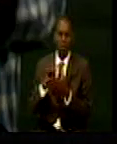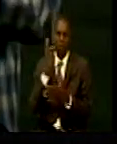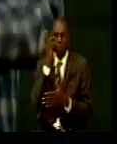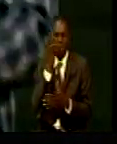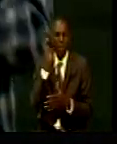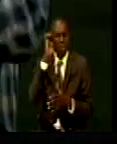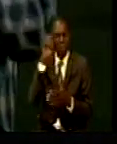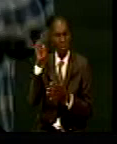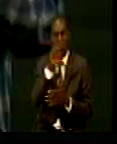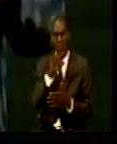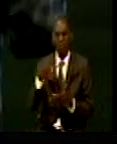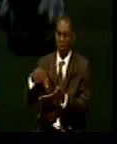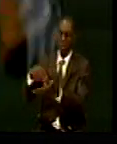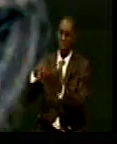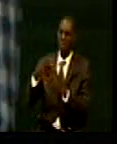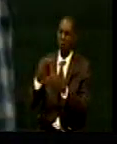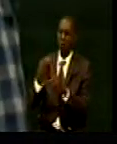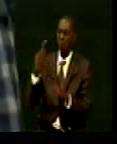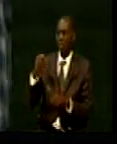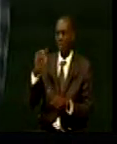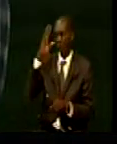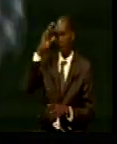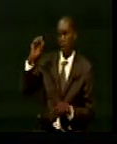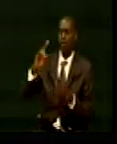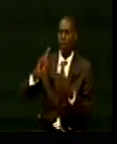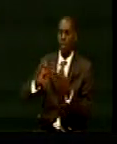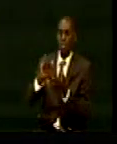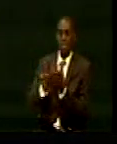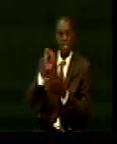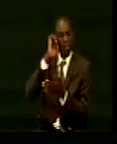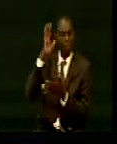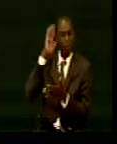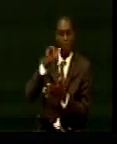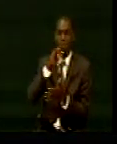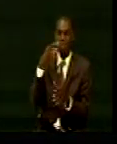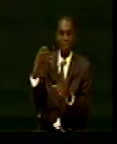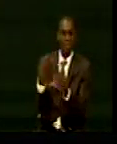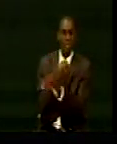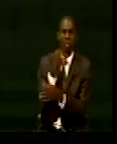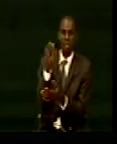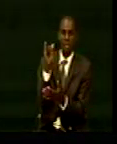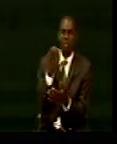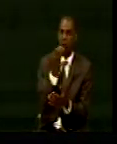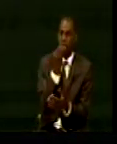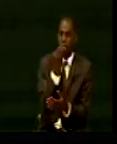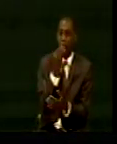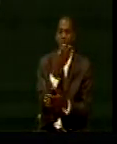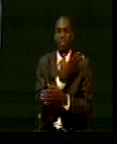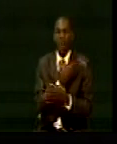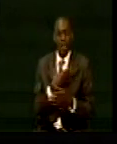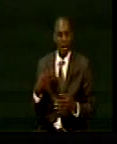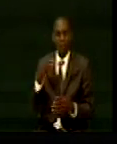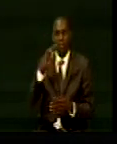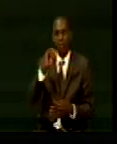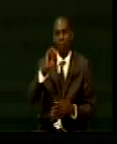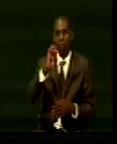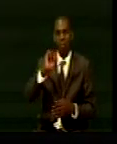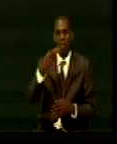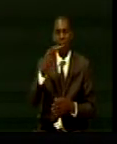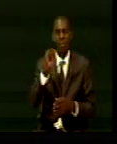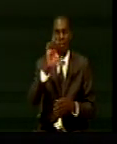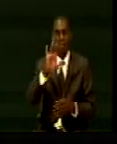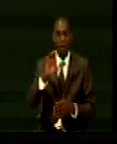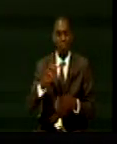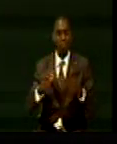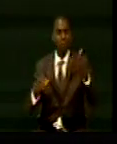of the eunuch that he will not take that wine. And Shadrach, Meshach, Abednego, when Nebuchadnezzar said,